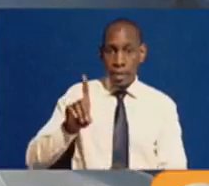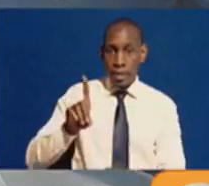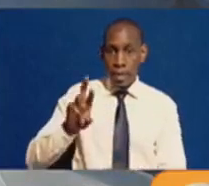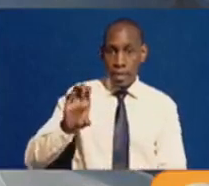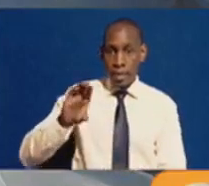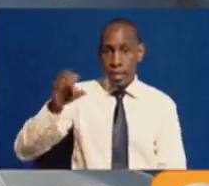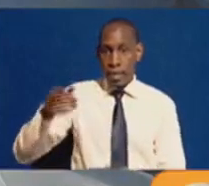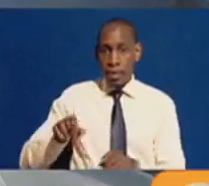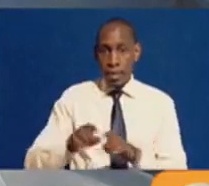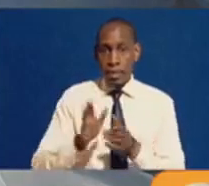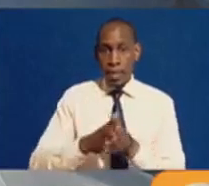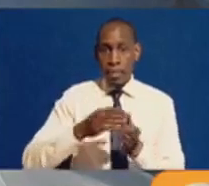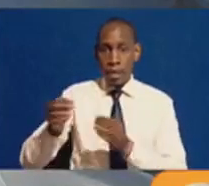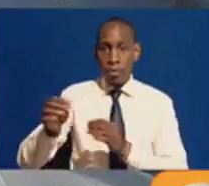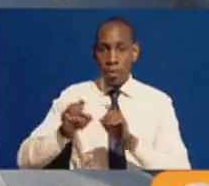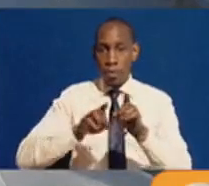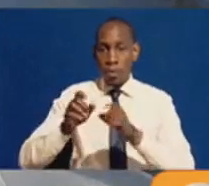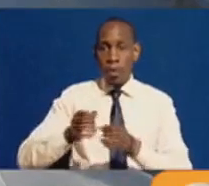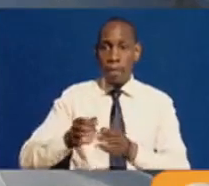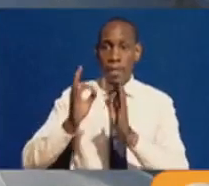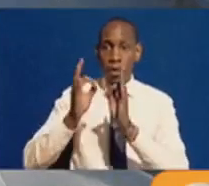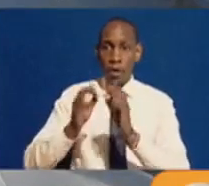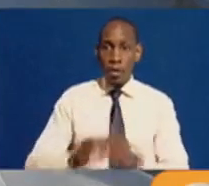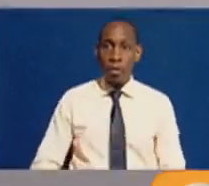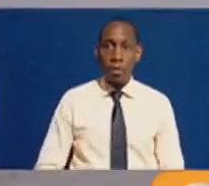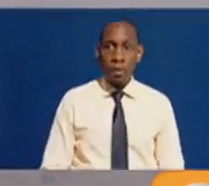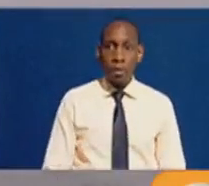he was on an official visit.